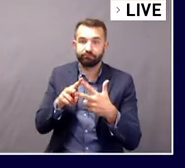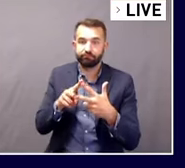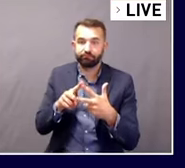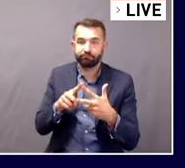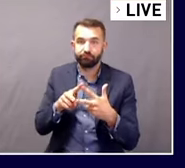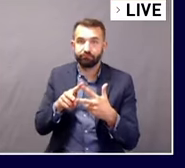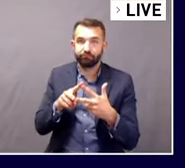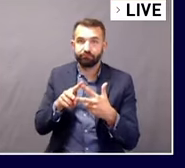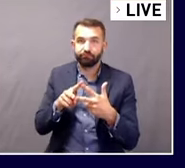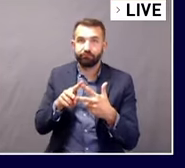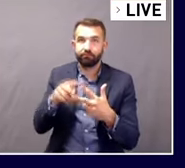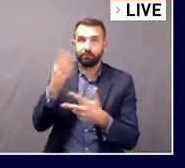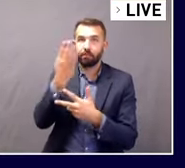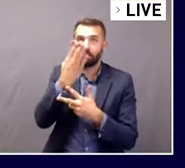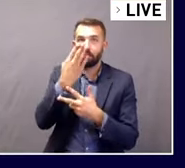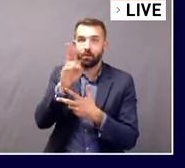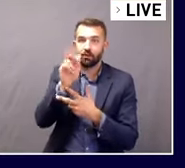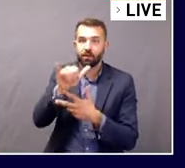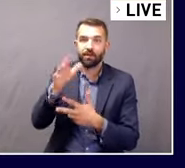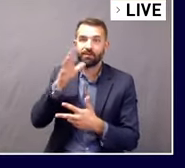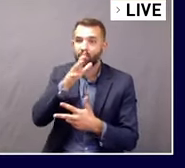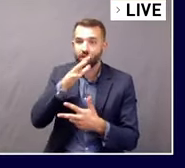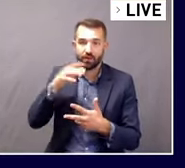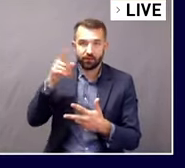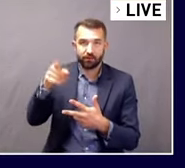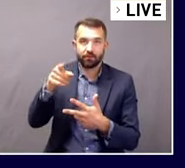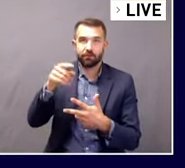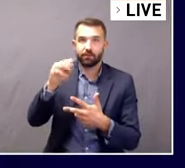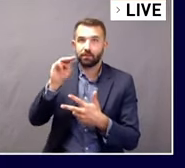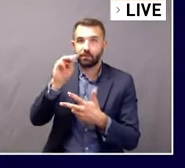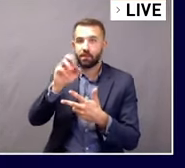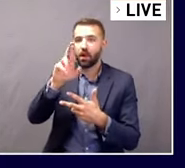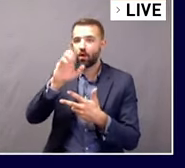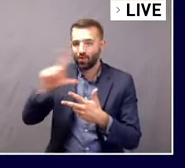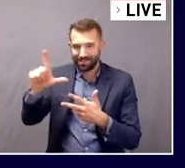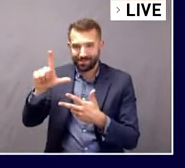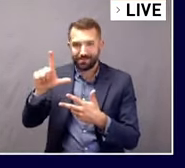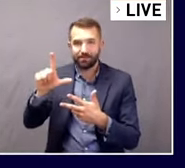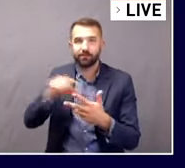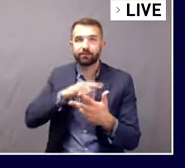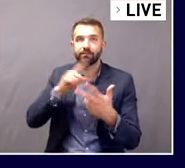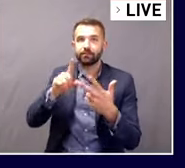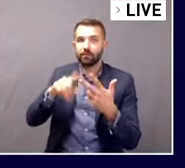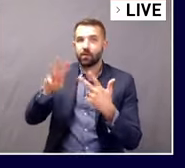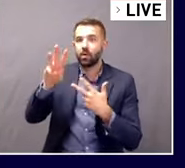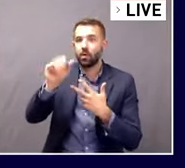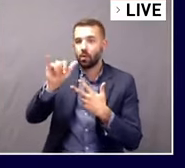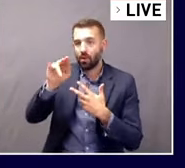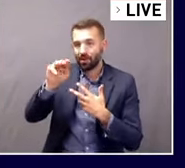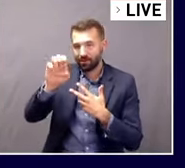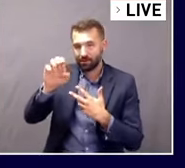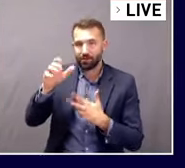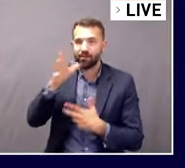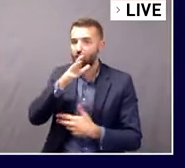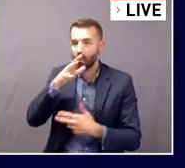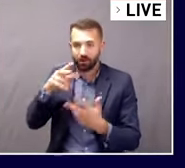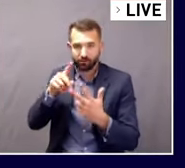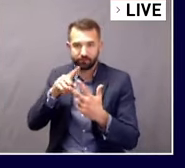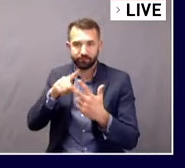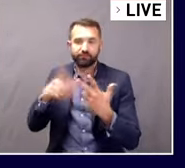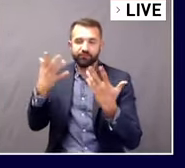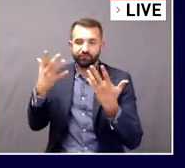blueberry farms, one at the Merrill farm and the other at the Wyman's farm. I'm just going to really